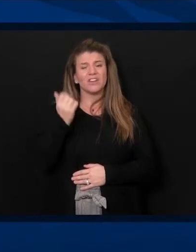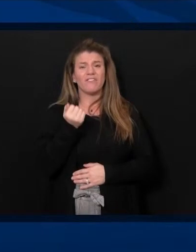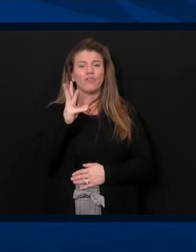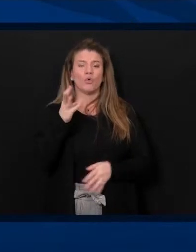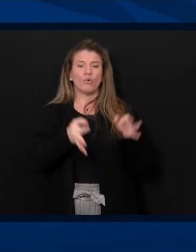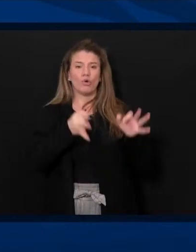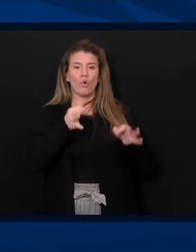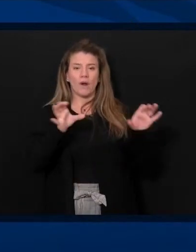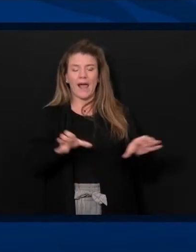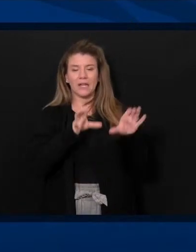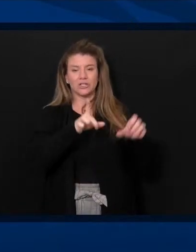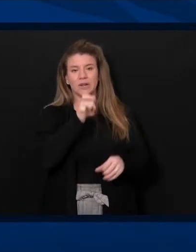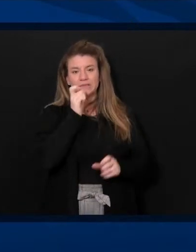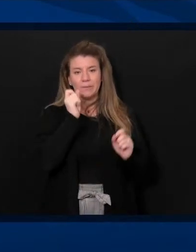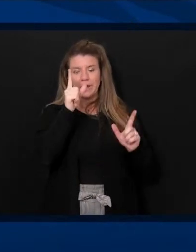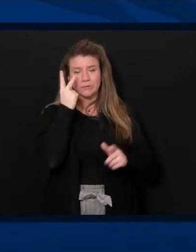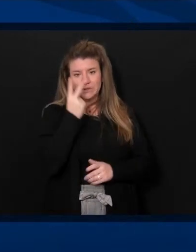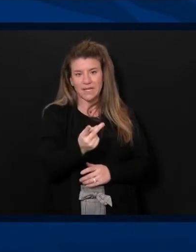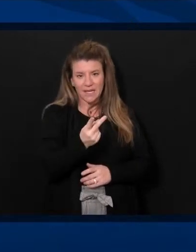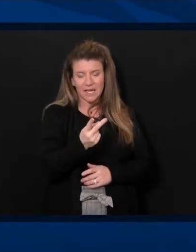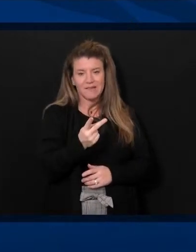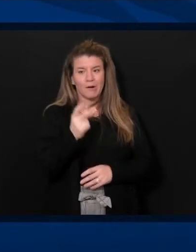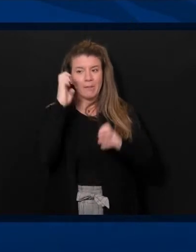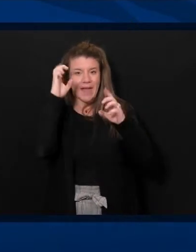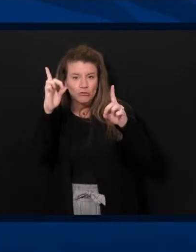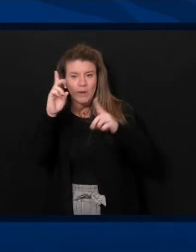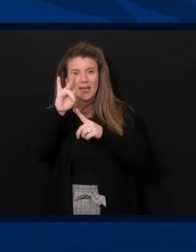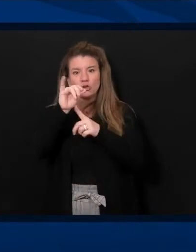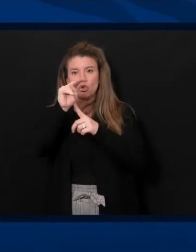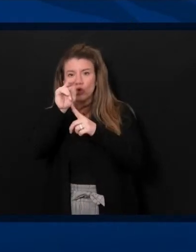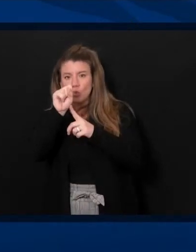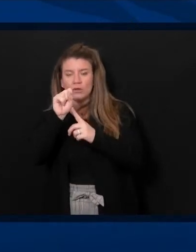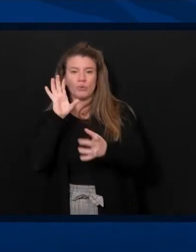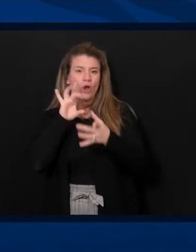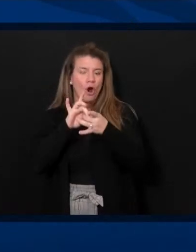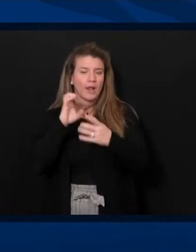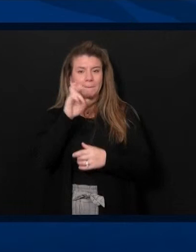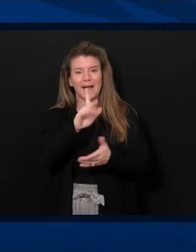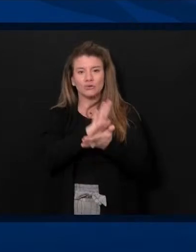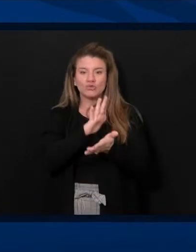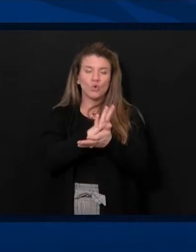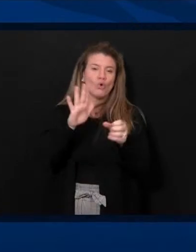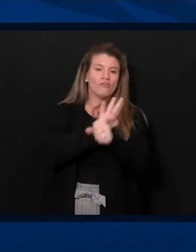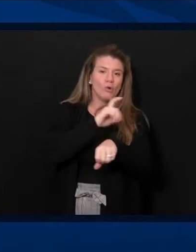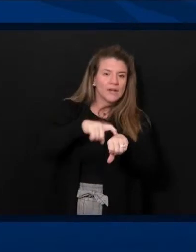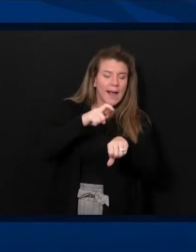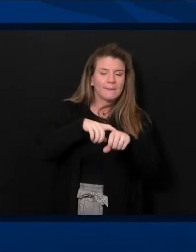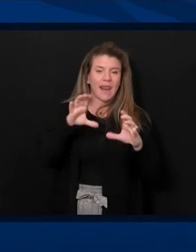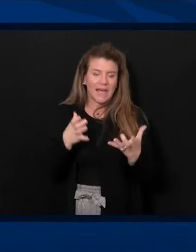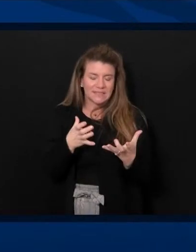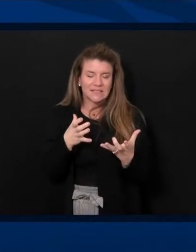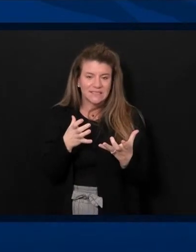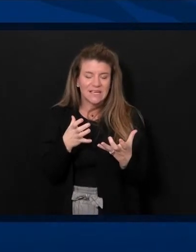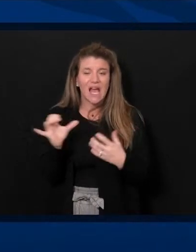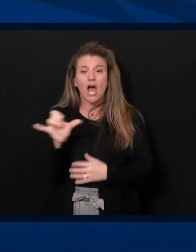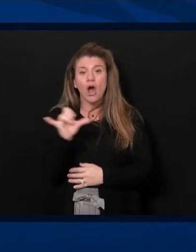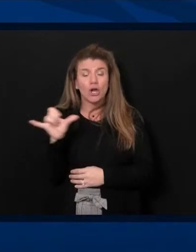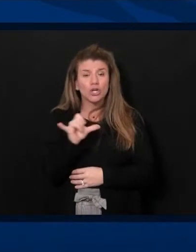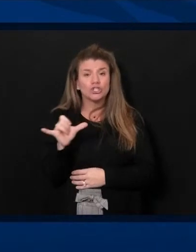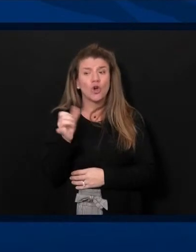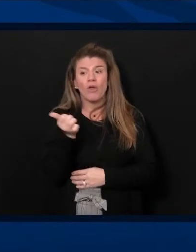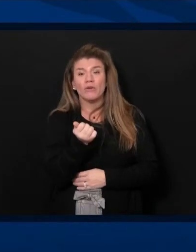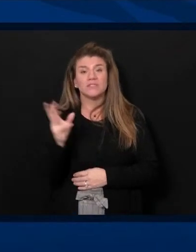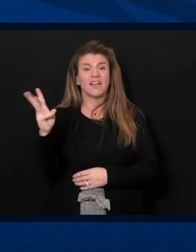I'm sure you weren't surprised to see from education unions regarding going back to school full-time in class. And also there were